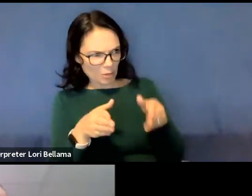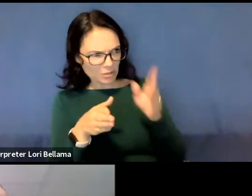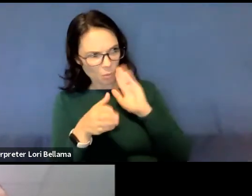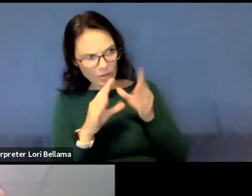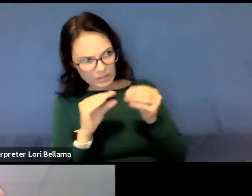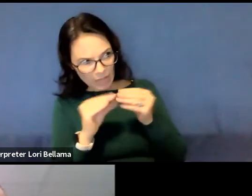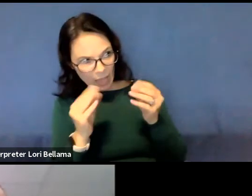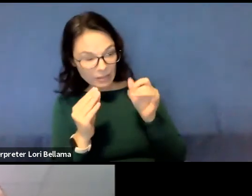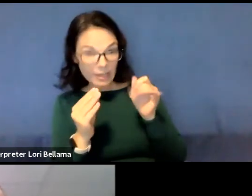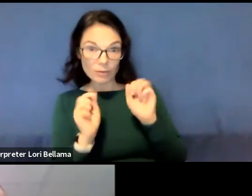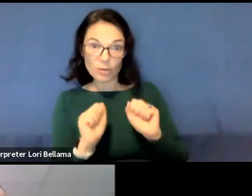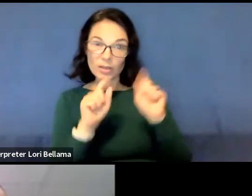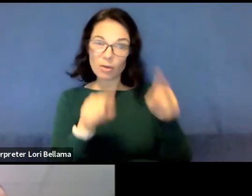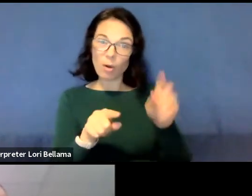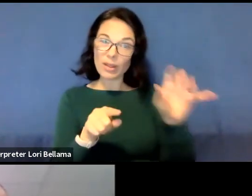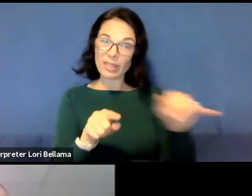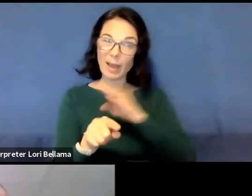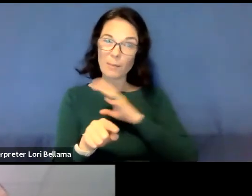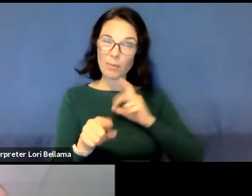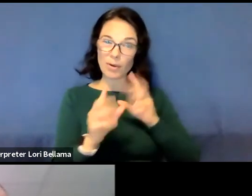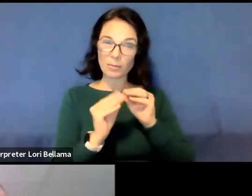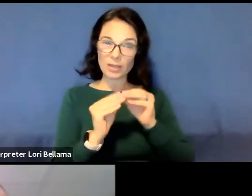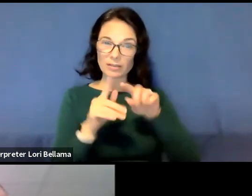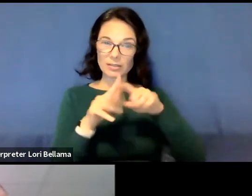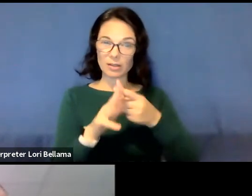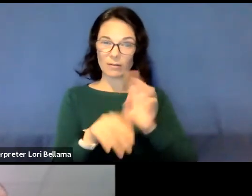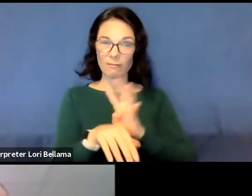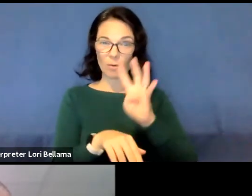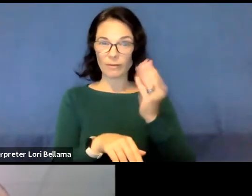can make it to the board meeting tomorrow, starts at 4:15.